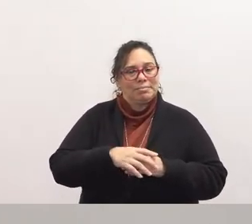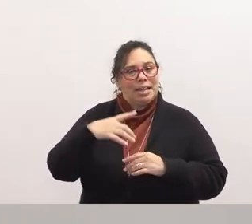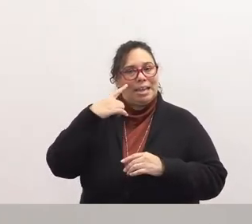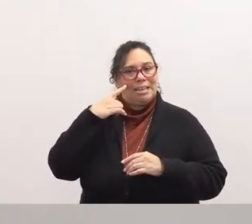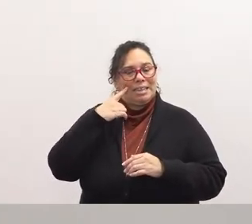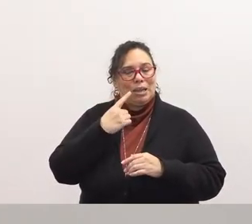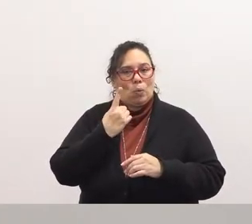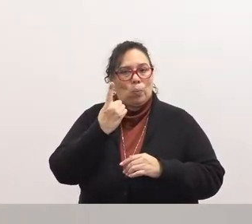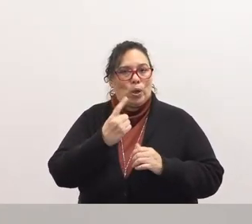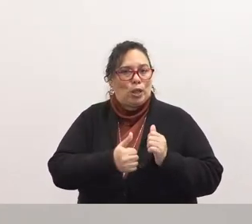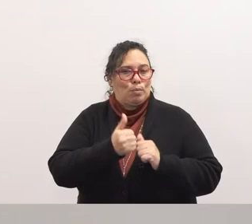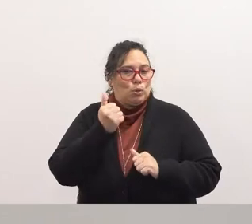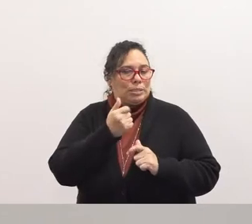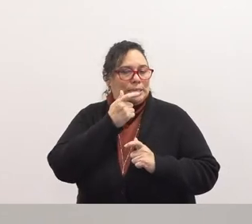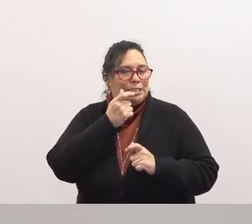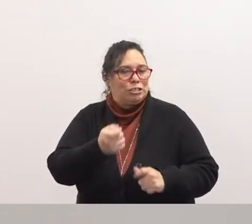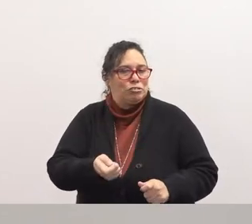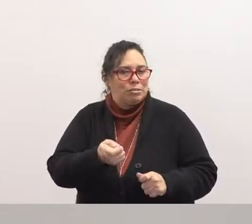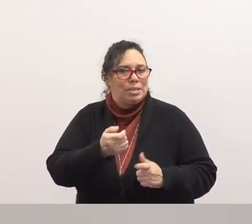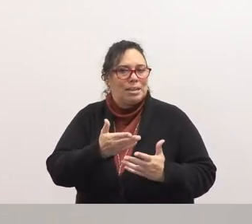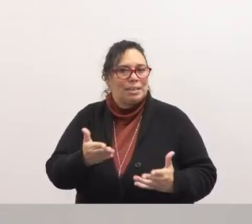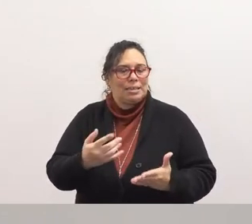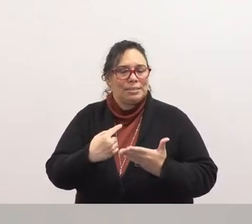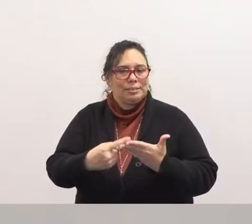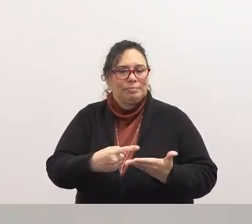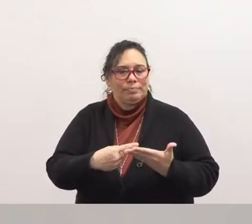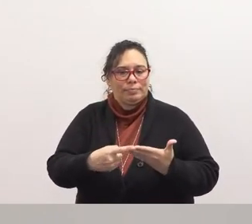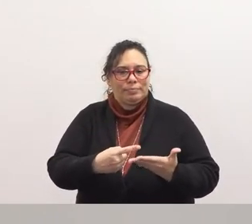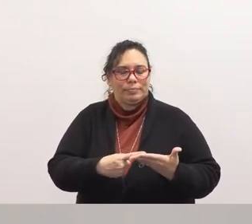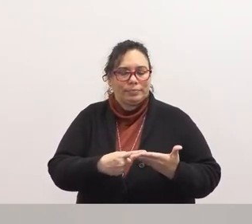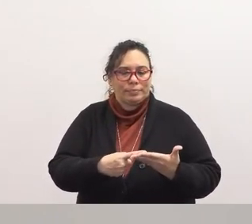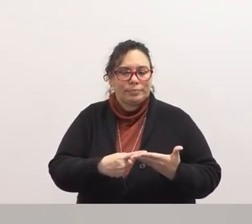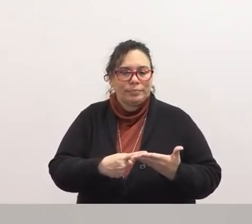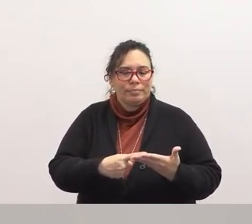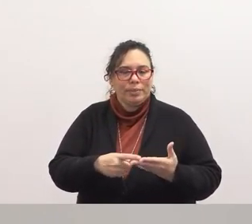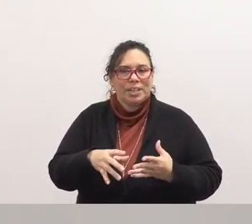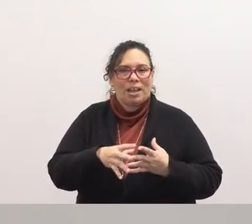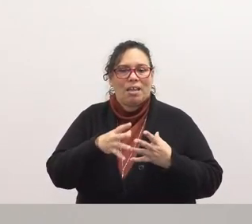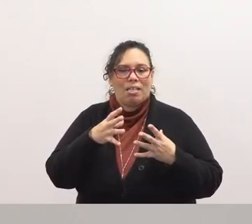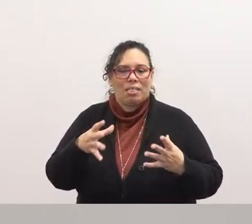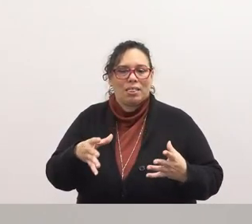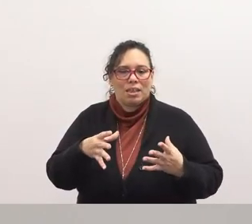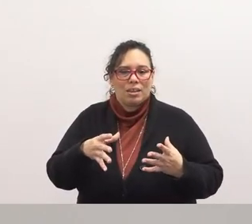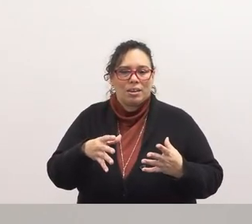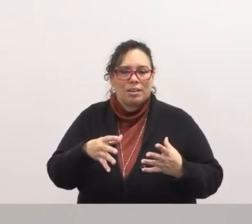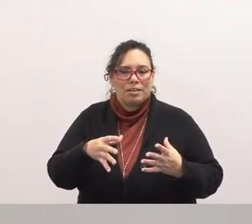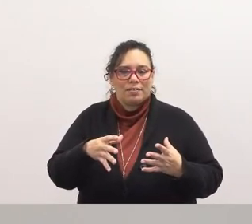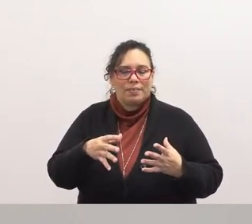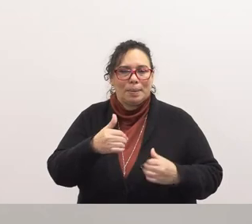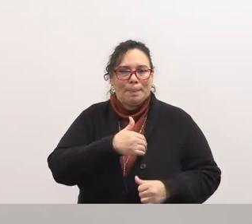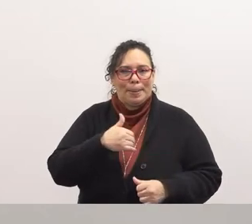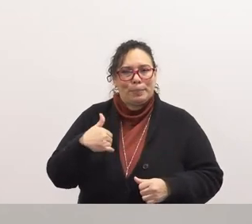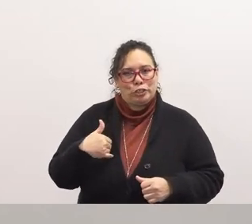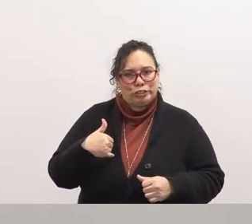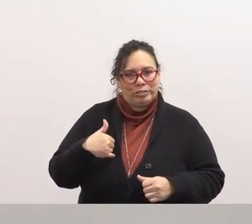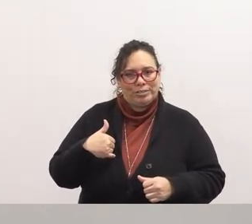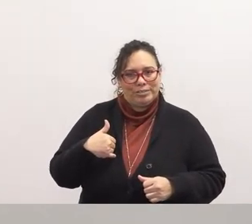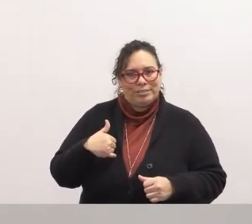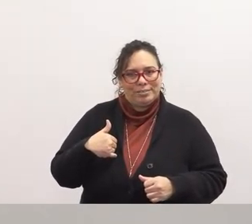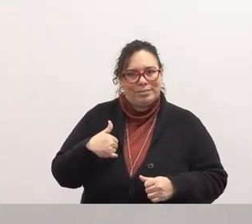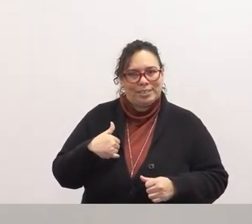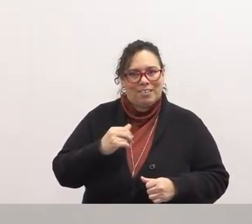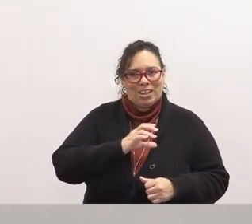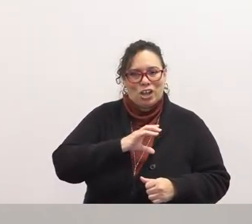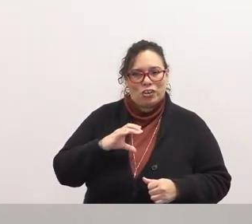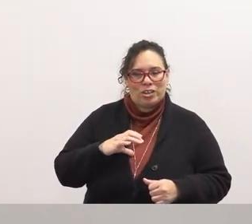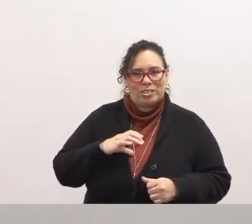the most interesting things that he talked about was how a lot of members of Congress